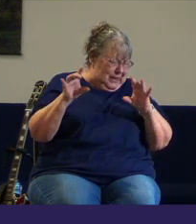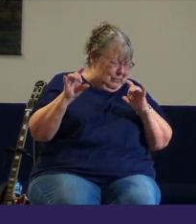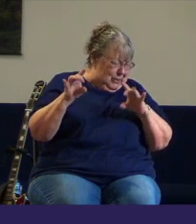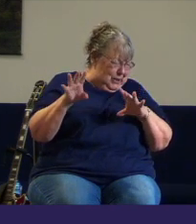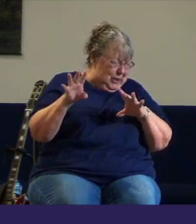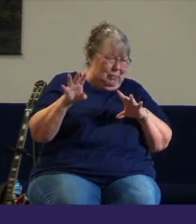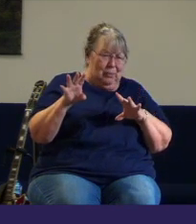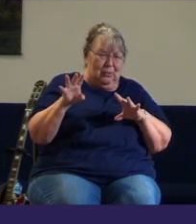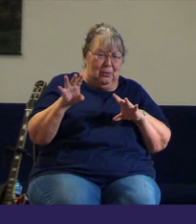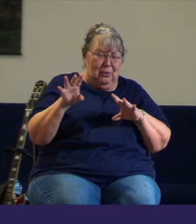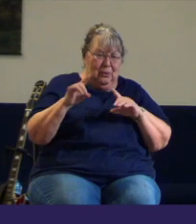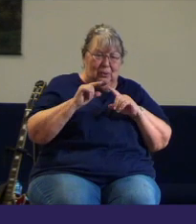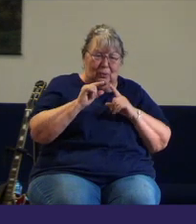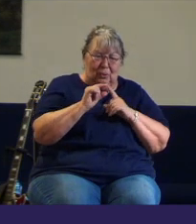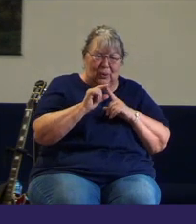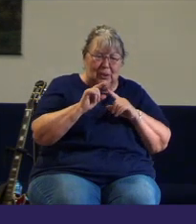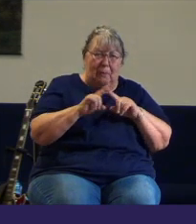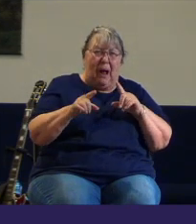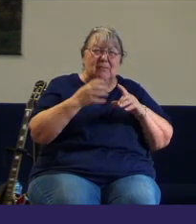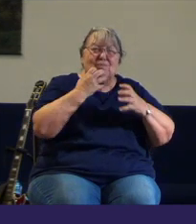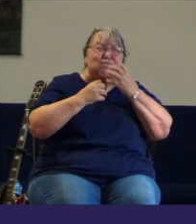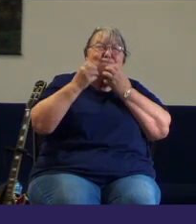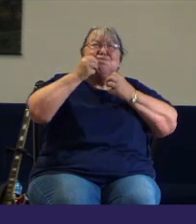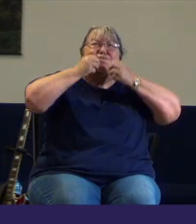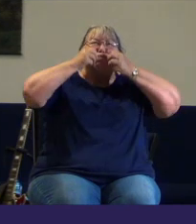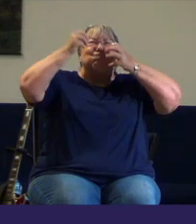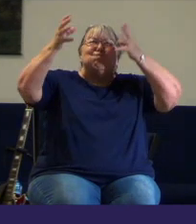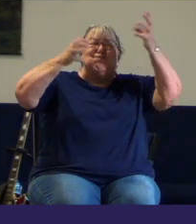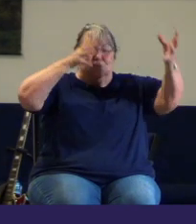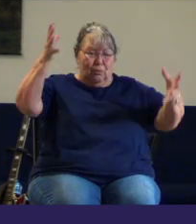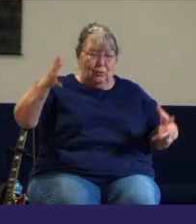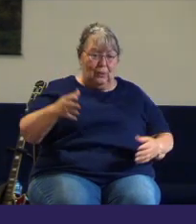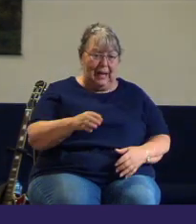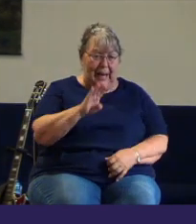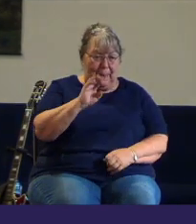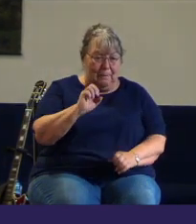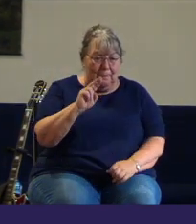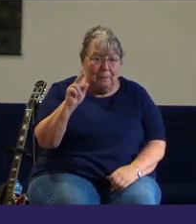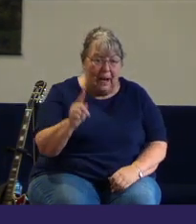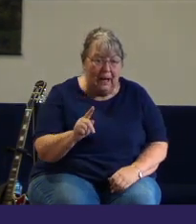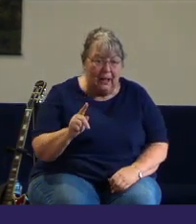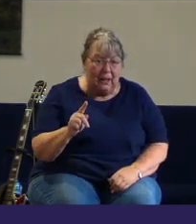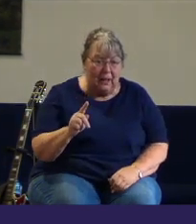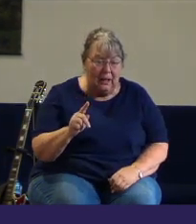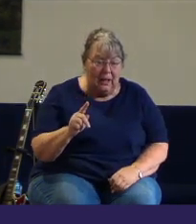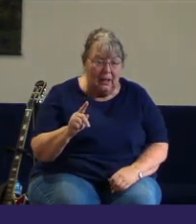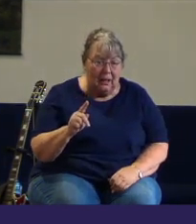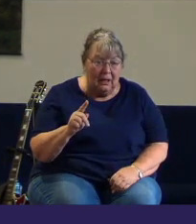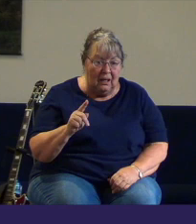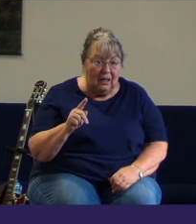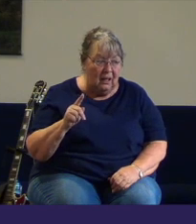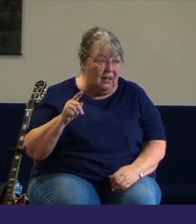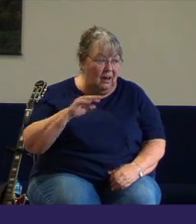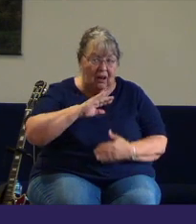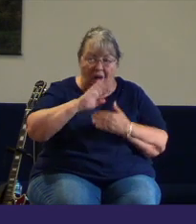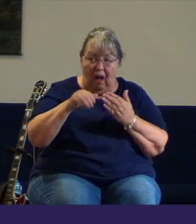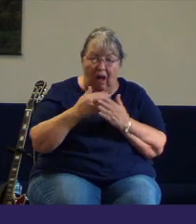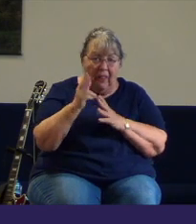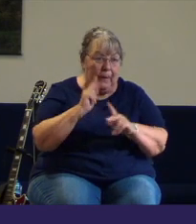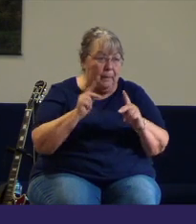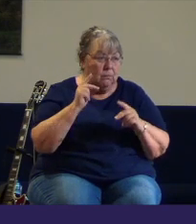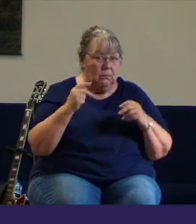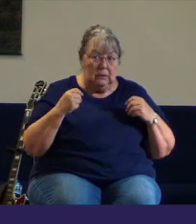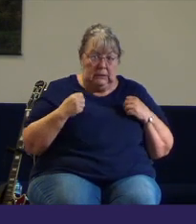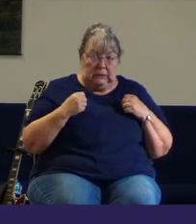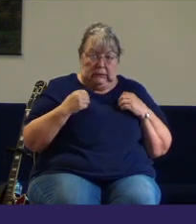but she just started cursing out loud in the bank right there in front of everyone. And people are